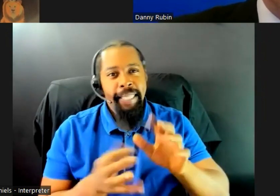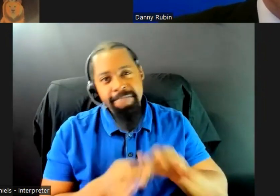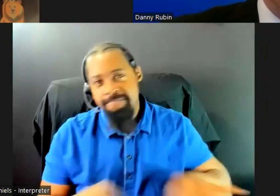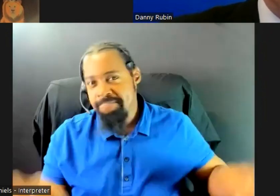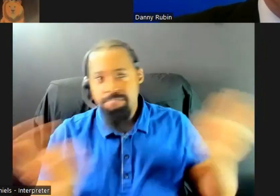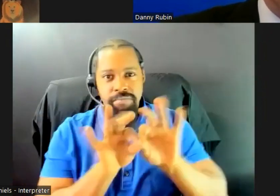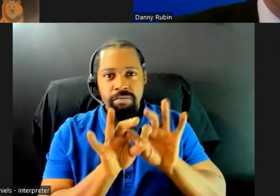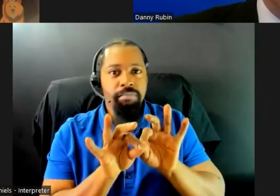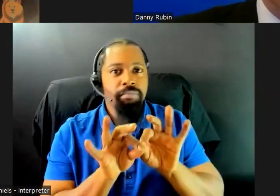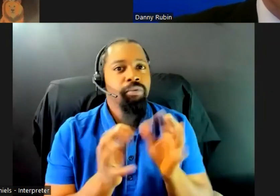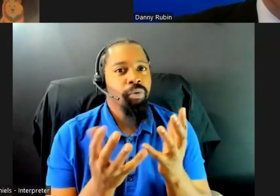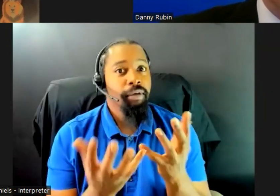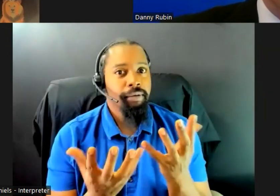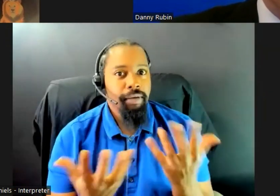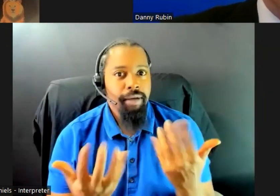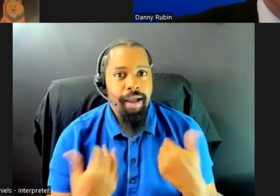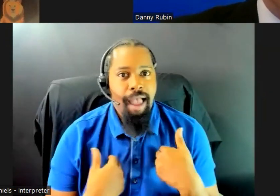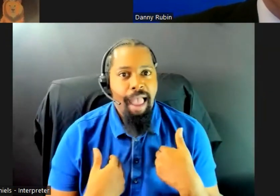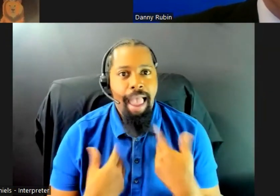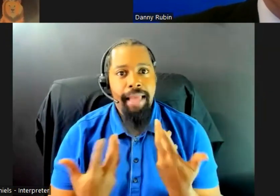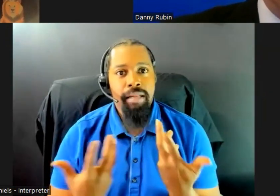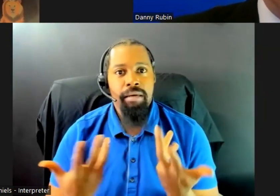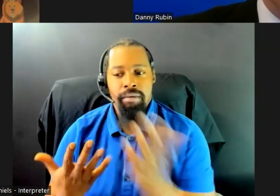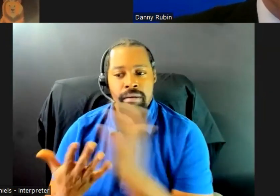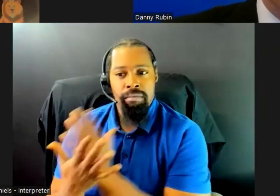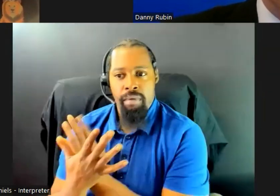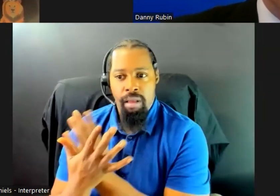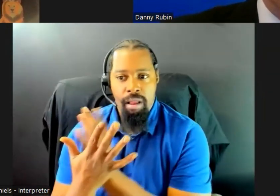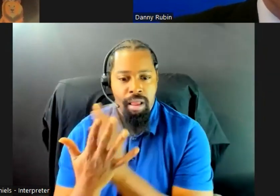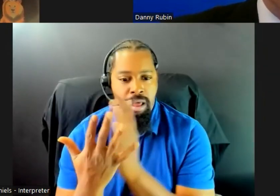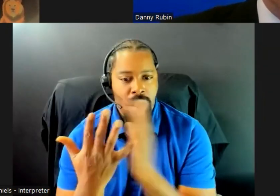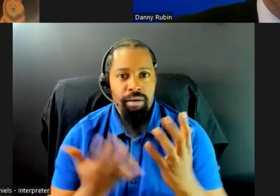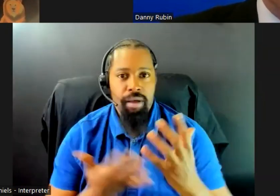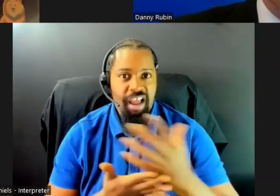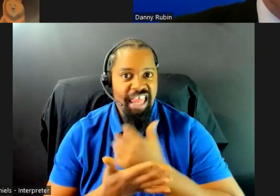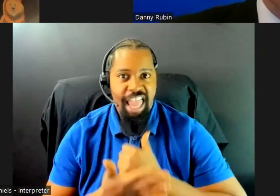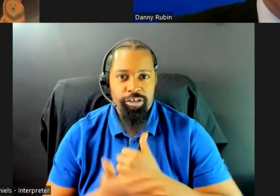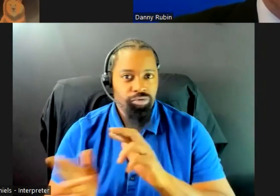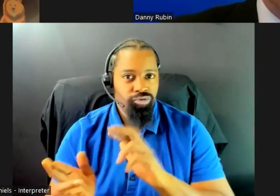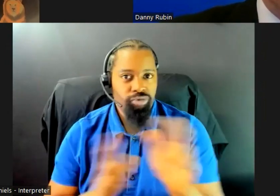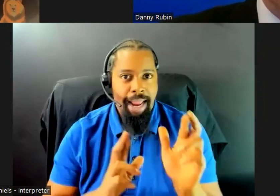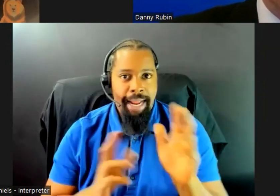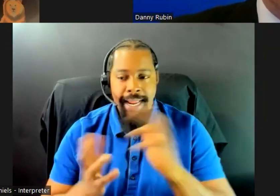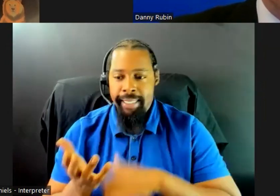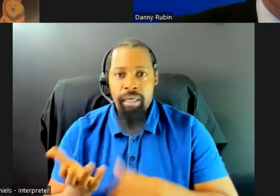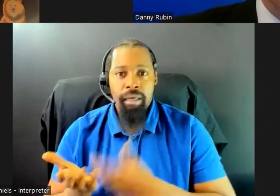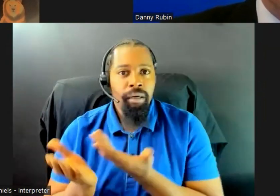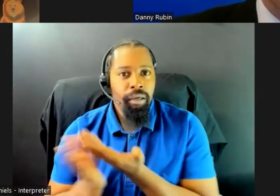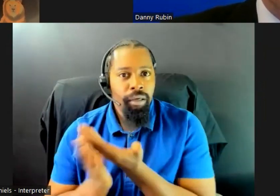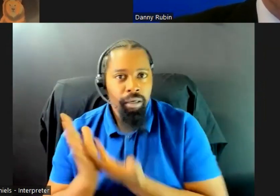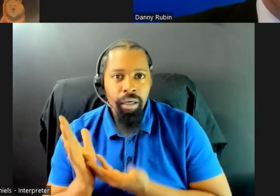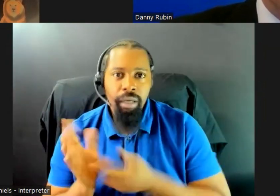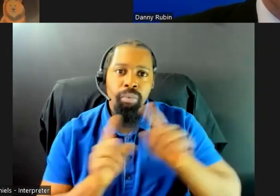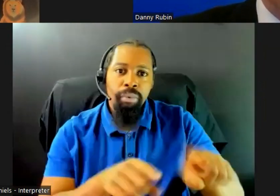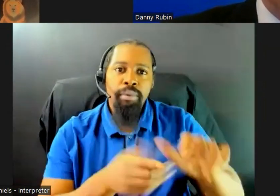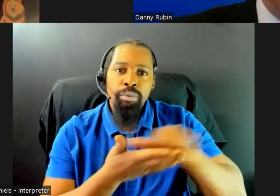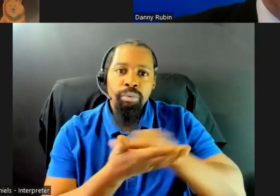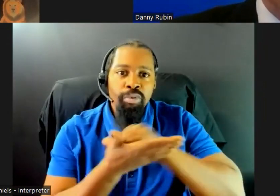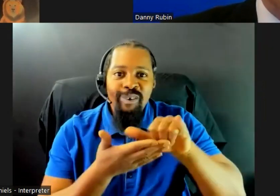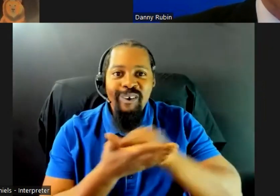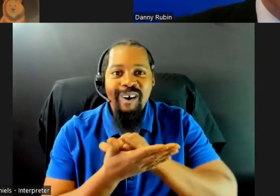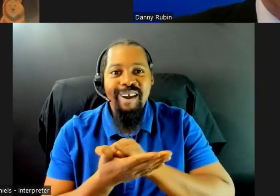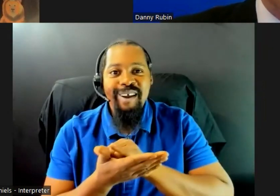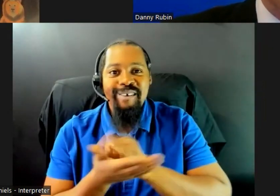big collection. We went to New York. We brought a new style